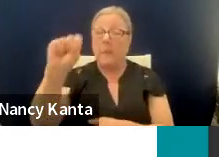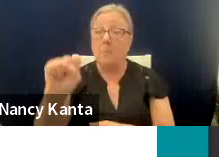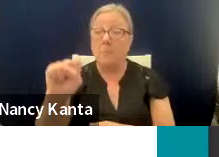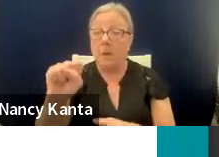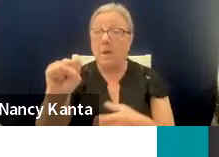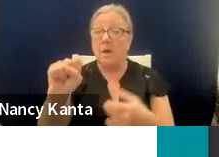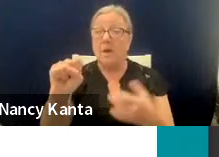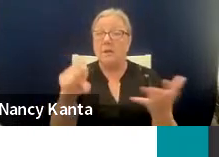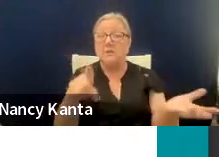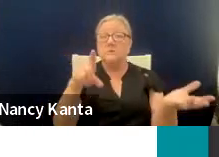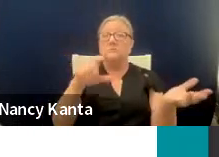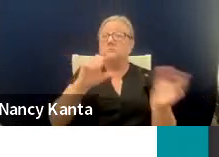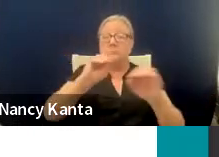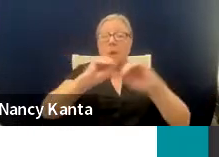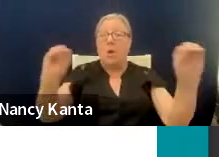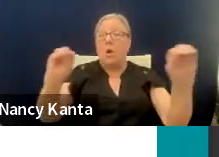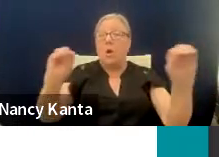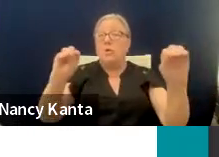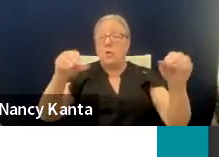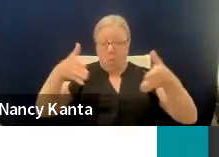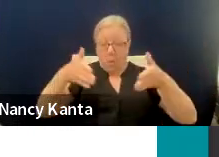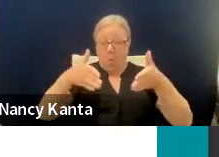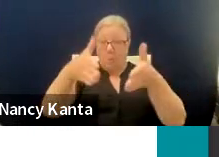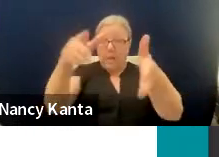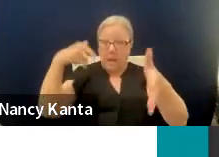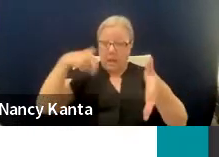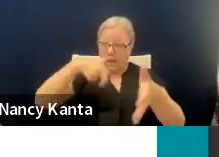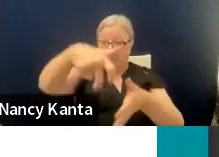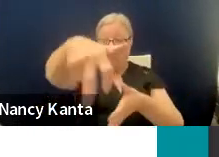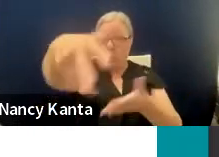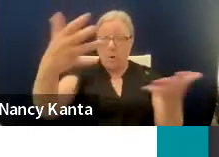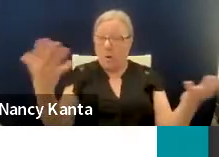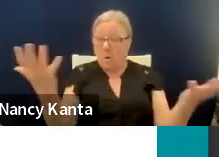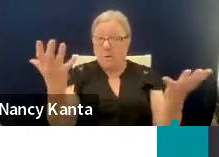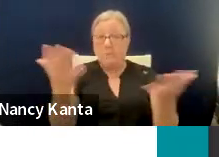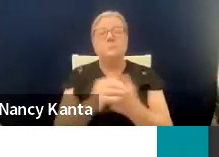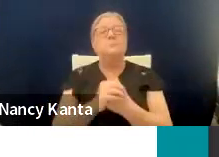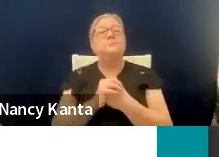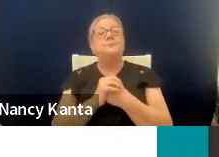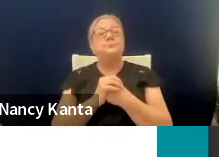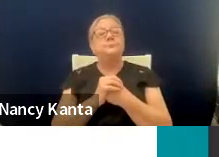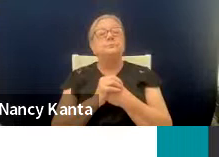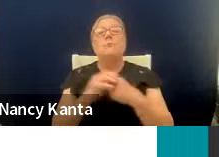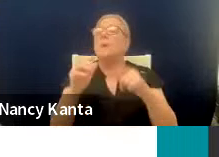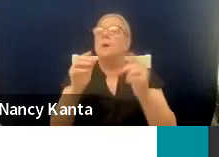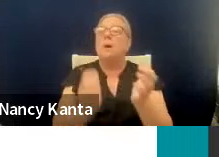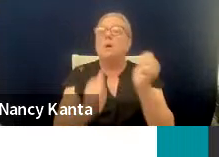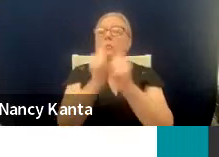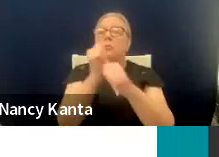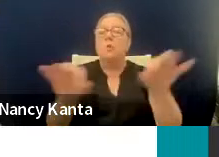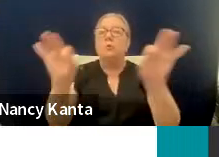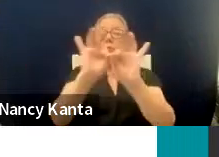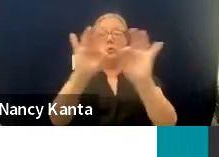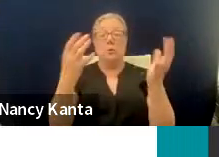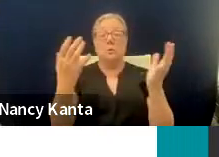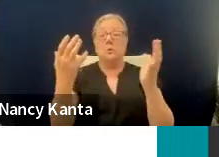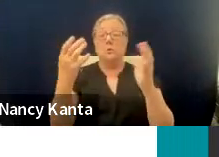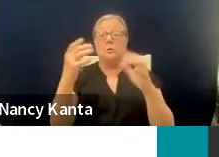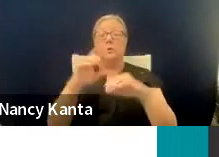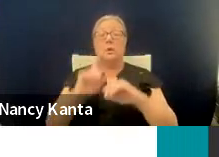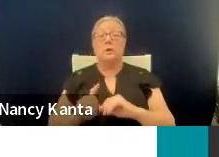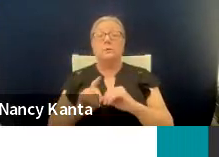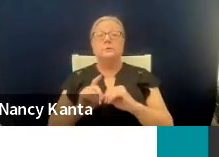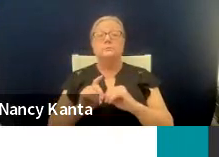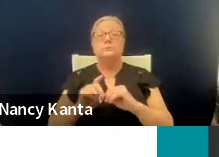a lot of little pieces. But more than anything, a trip to a grocery store should